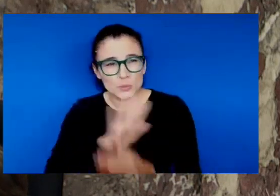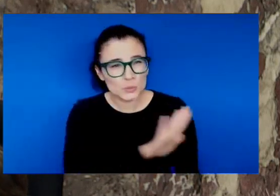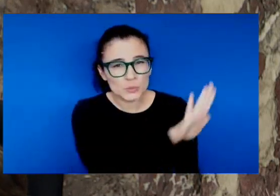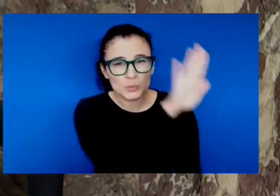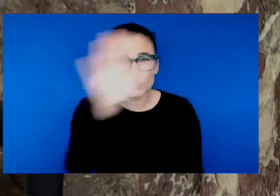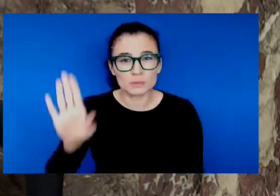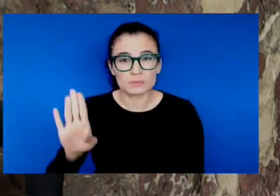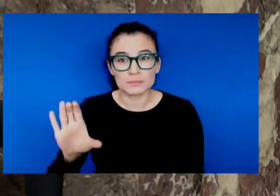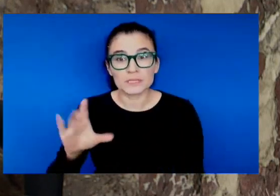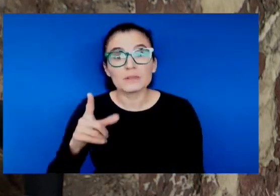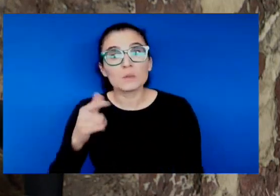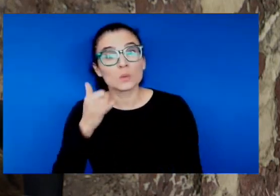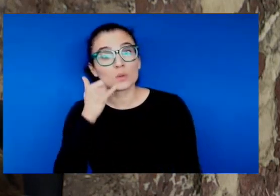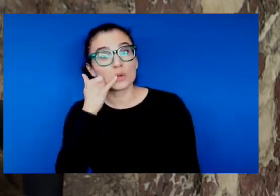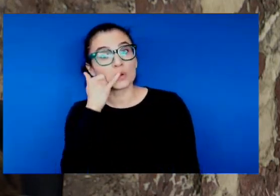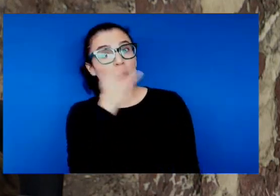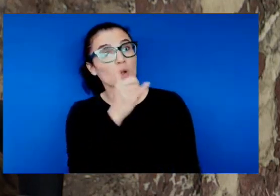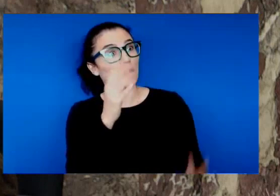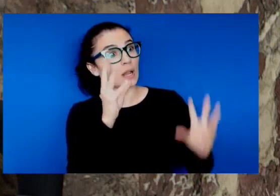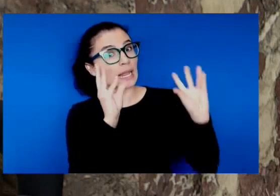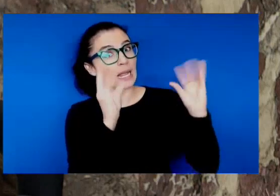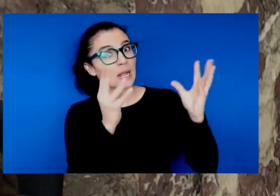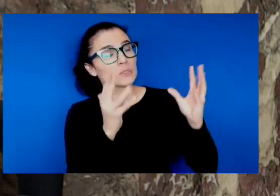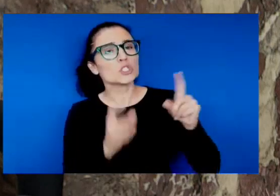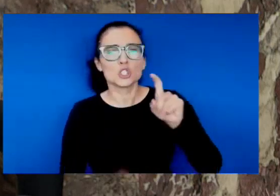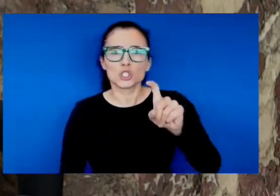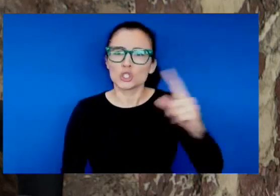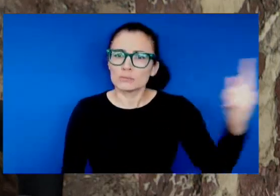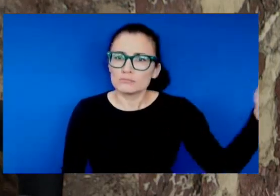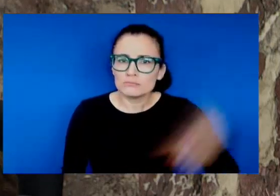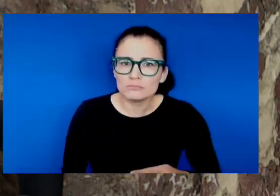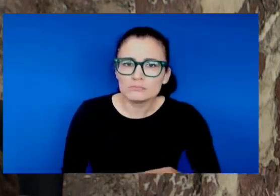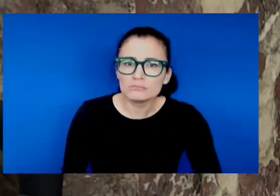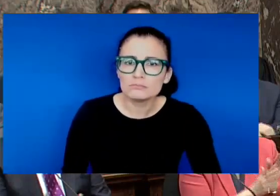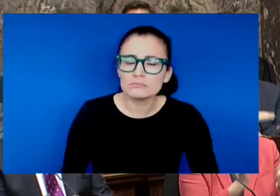in appropriate time, and that's what we're going to continue to act to do.